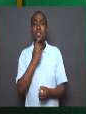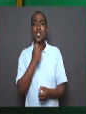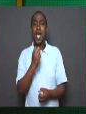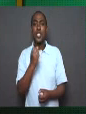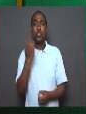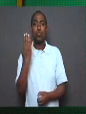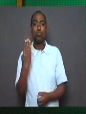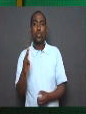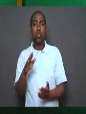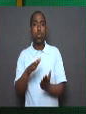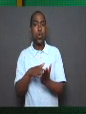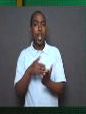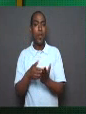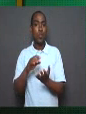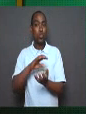blue-colored solution.